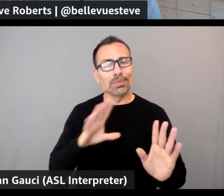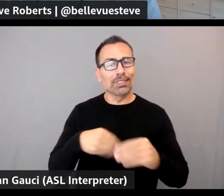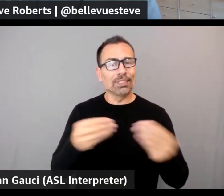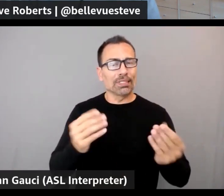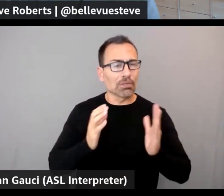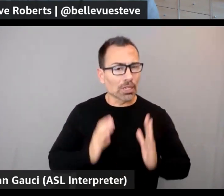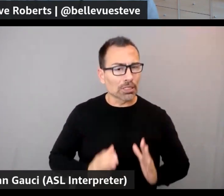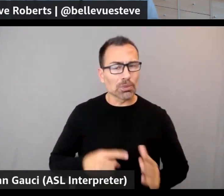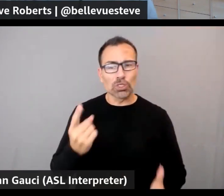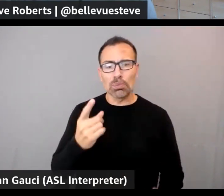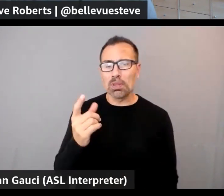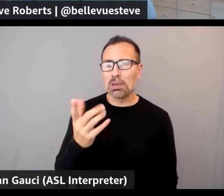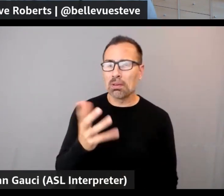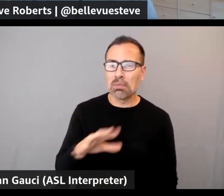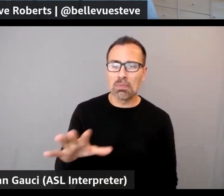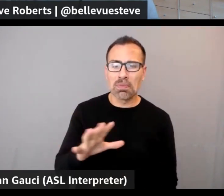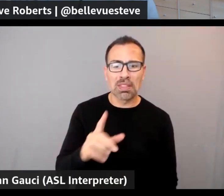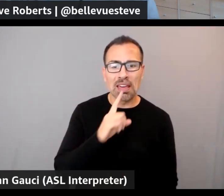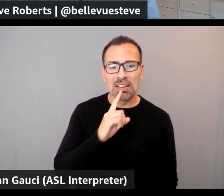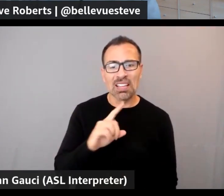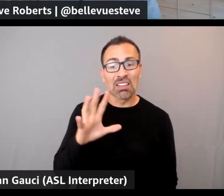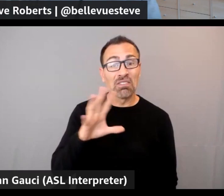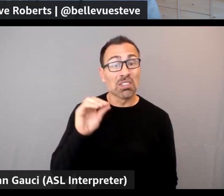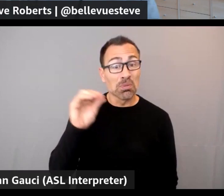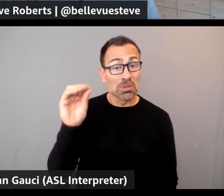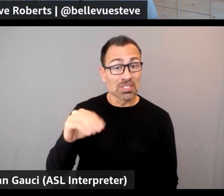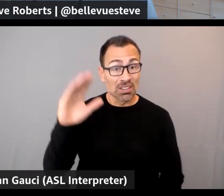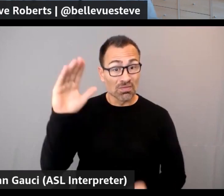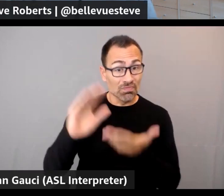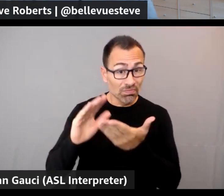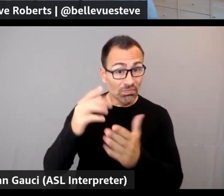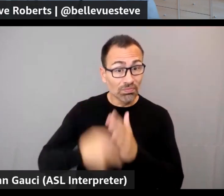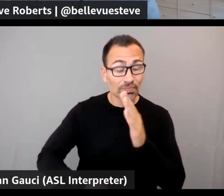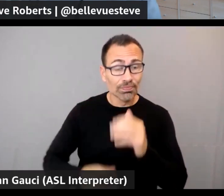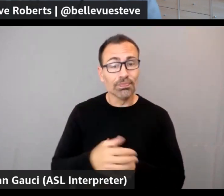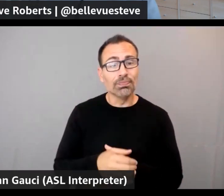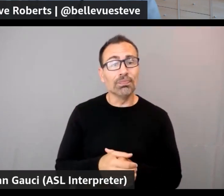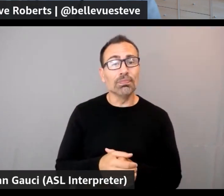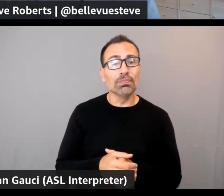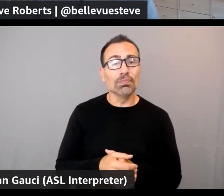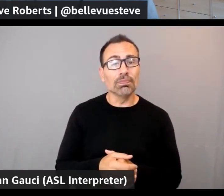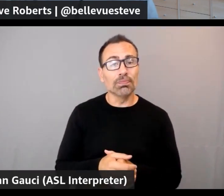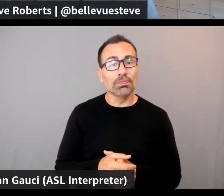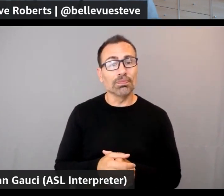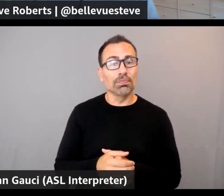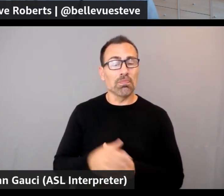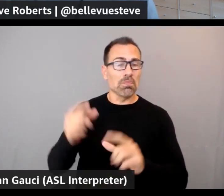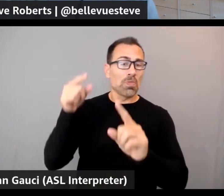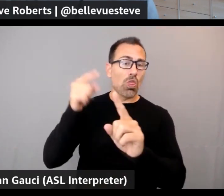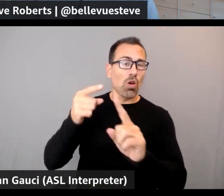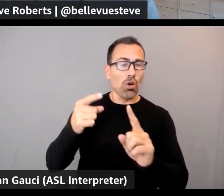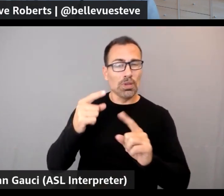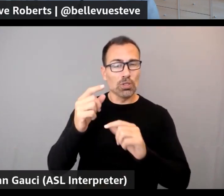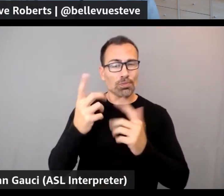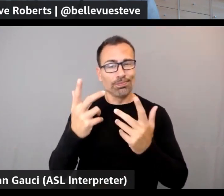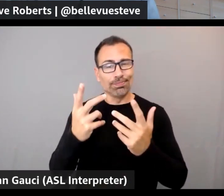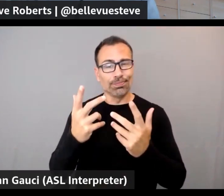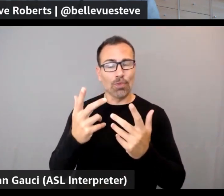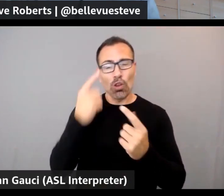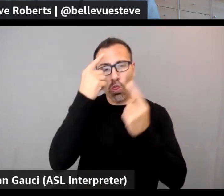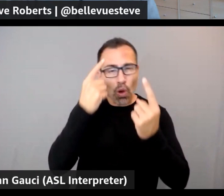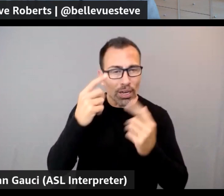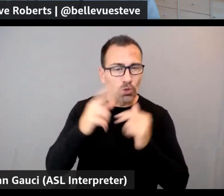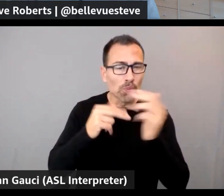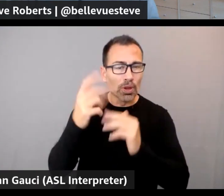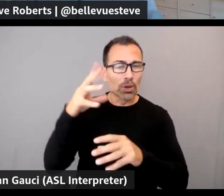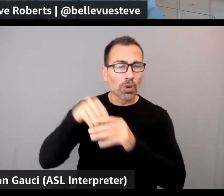something that is, like I mentioned, up to 50% lower cost to train. And of course, the fact that we're building these systems in-house,